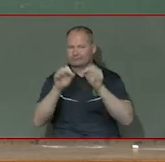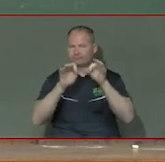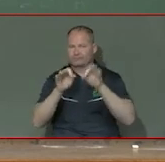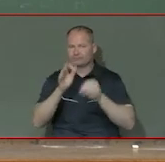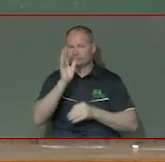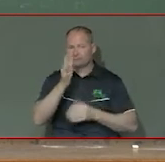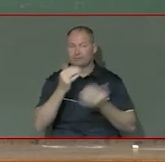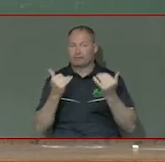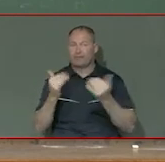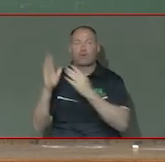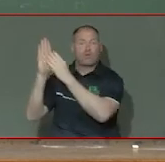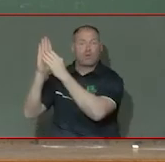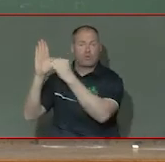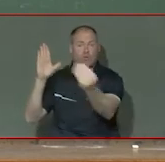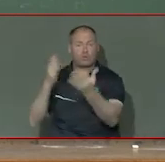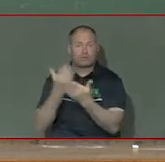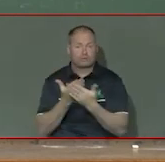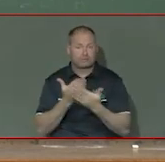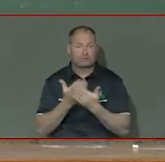down the following.